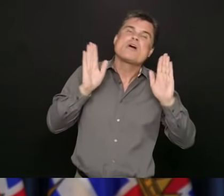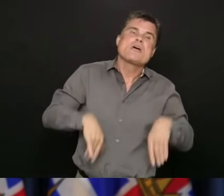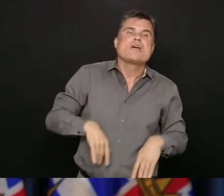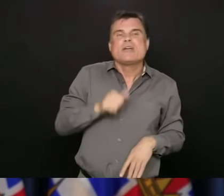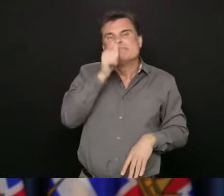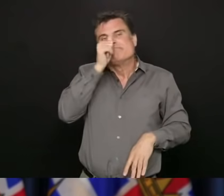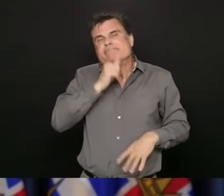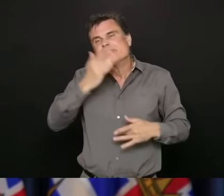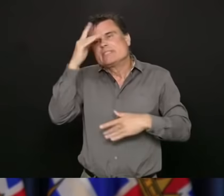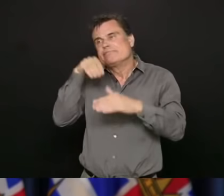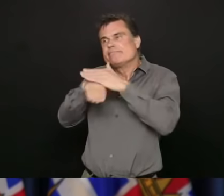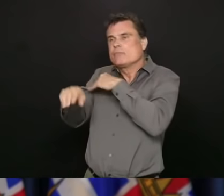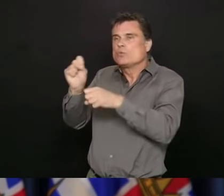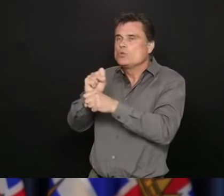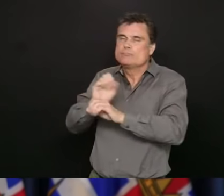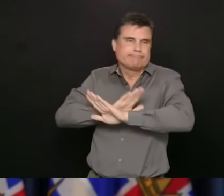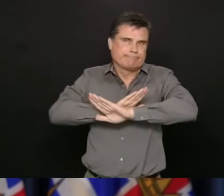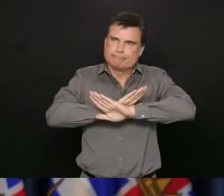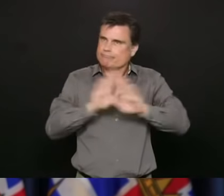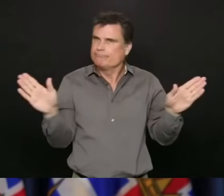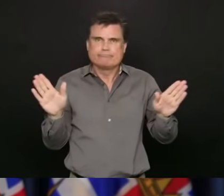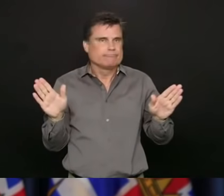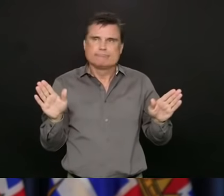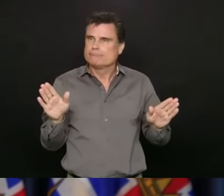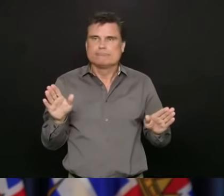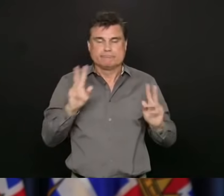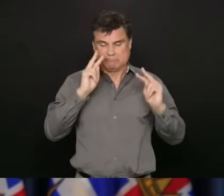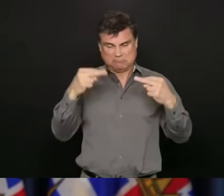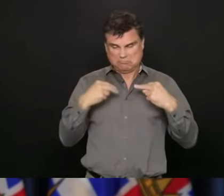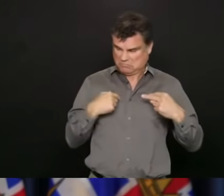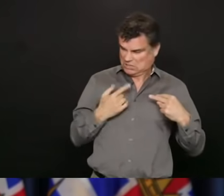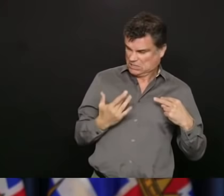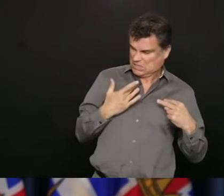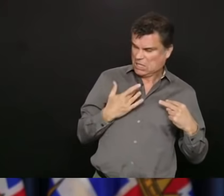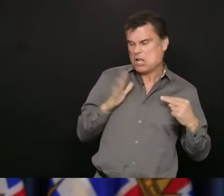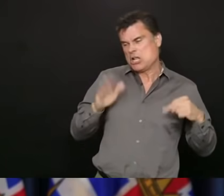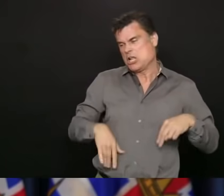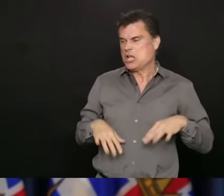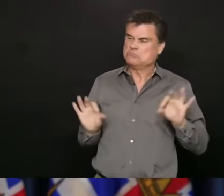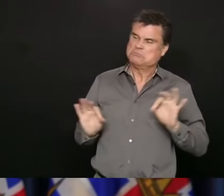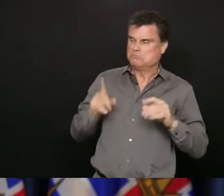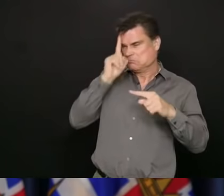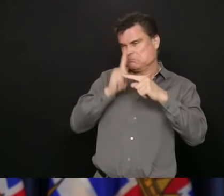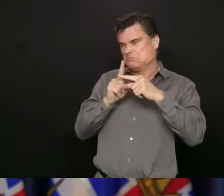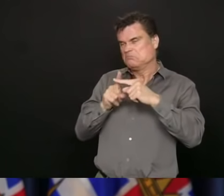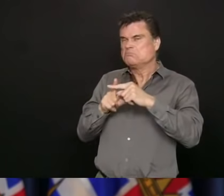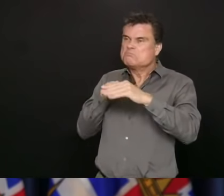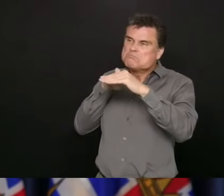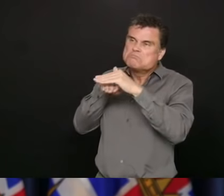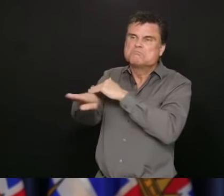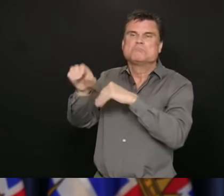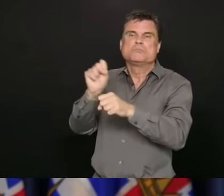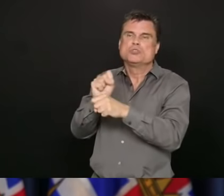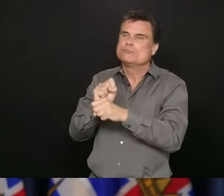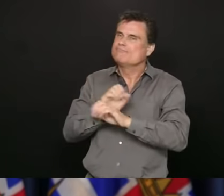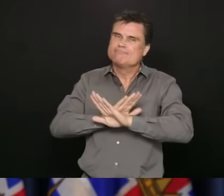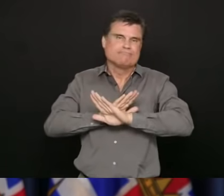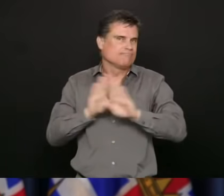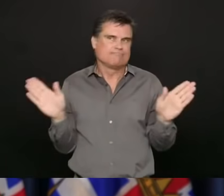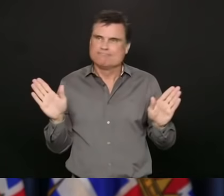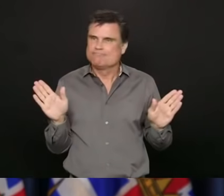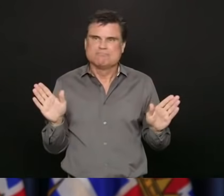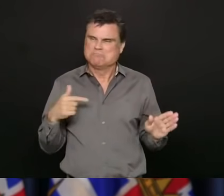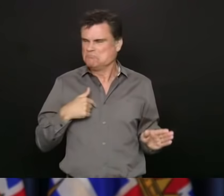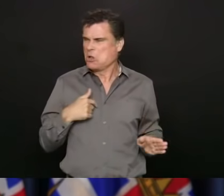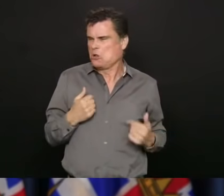gallery the press gallery here in Victoria, who was quite ill, and this was prior to the state of emergency, prior to